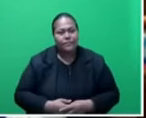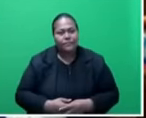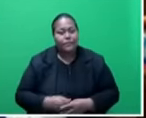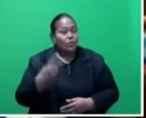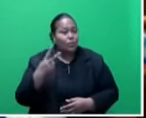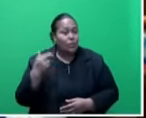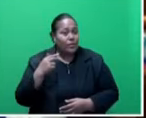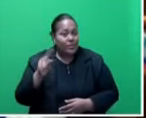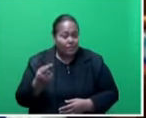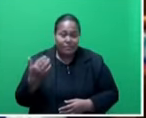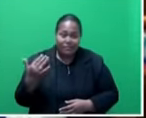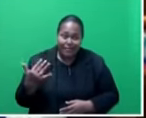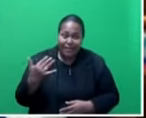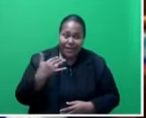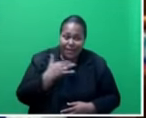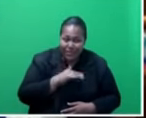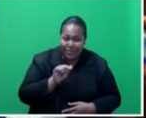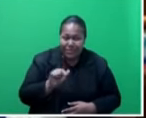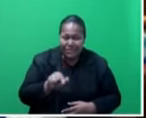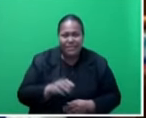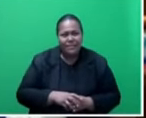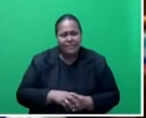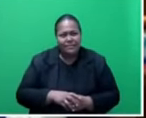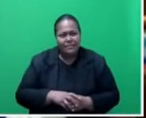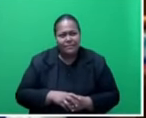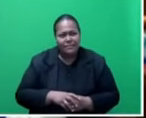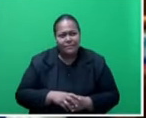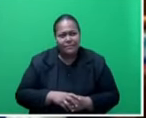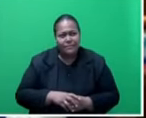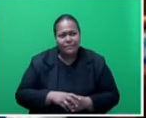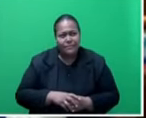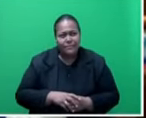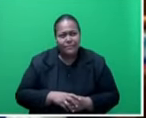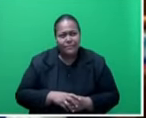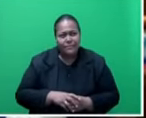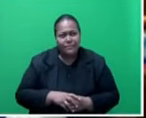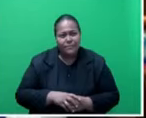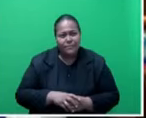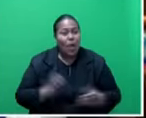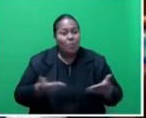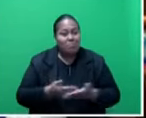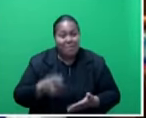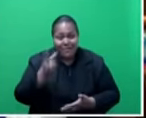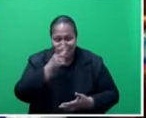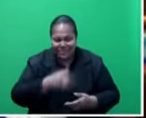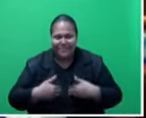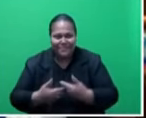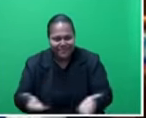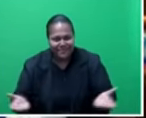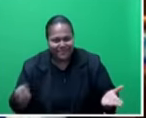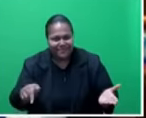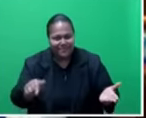2,500 day-old chicks were distributed in the Bua and Madhwata area to farmers along with feed. Due to damage caused by